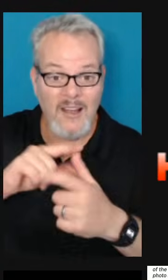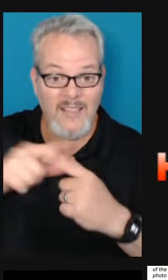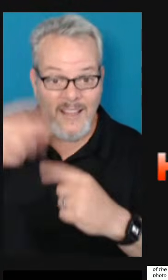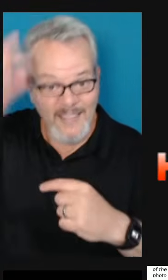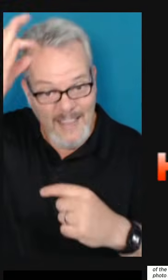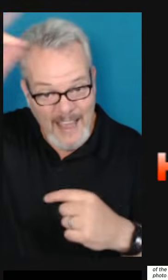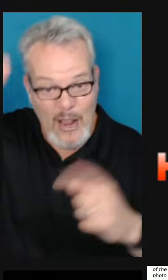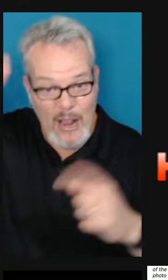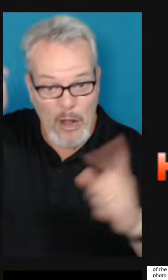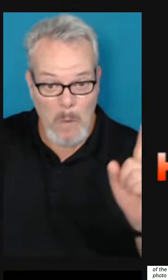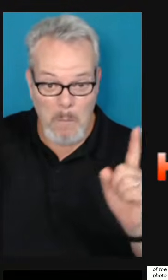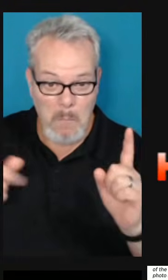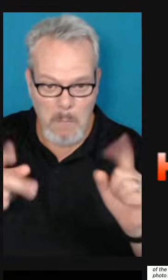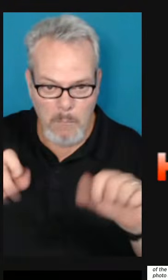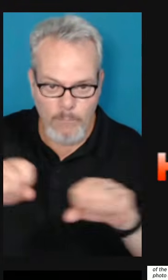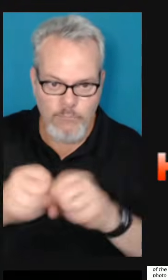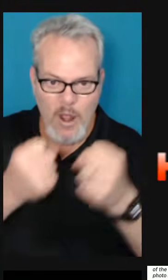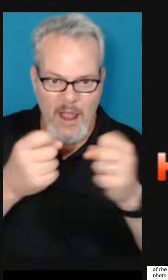pieces.